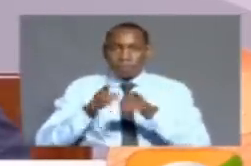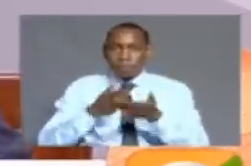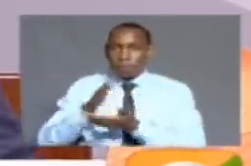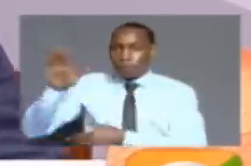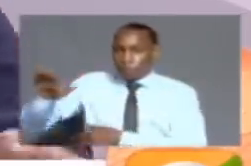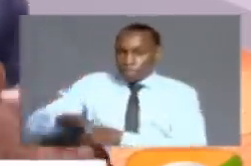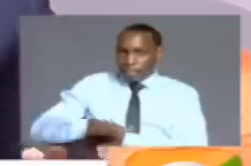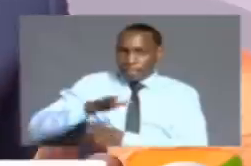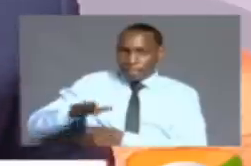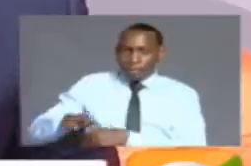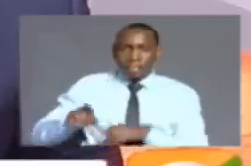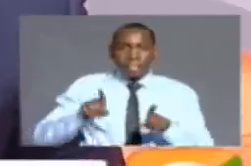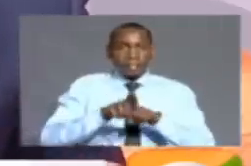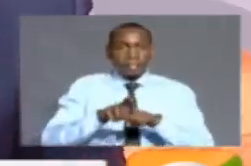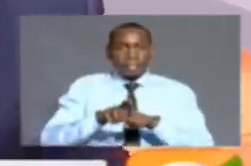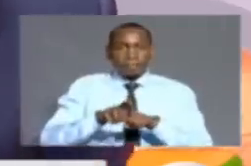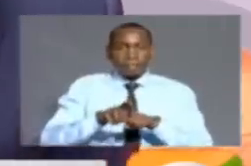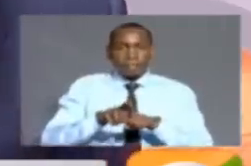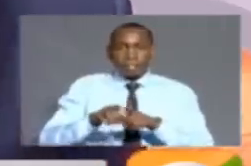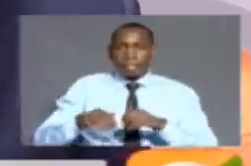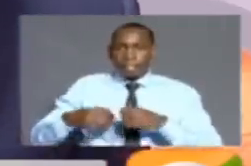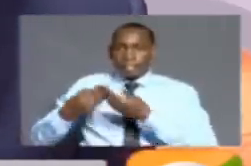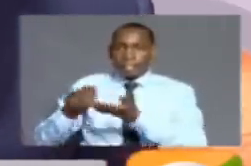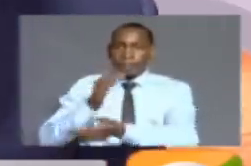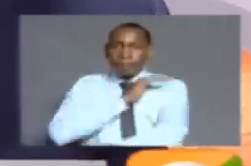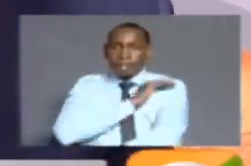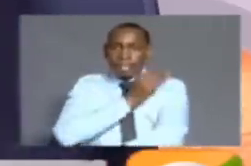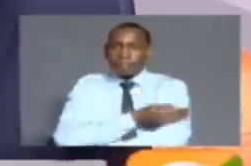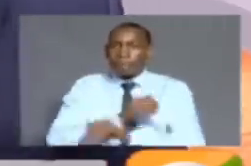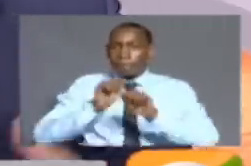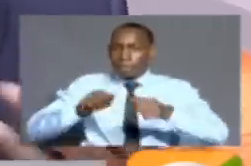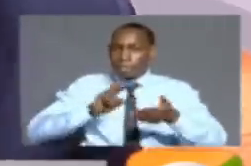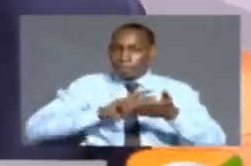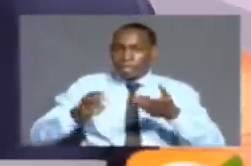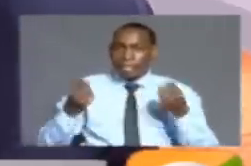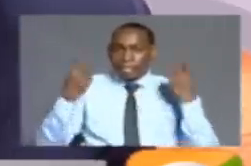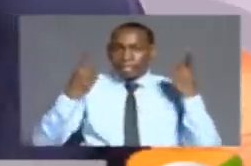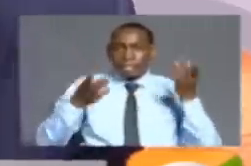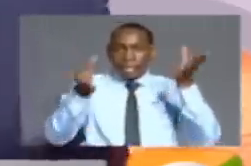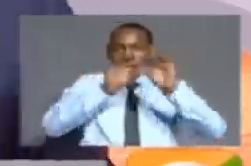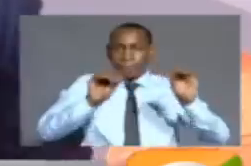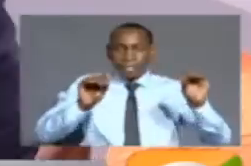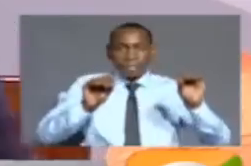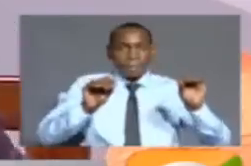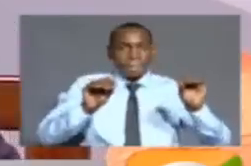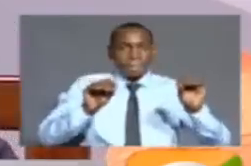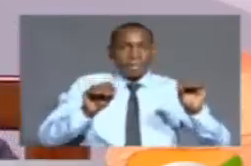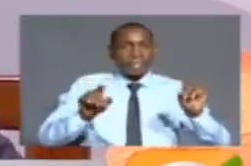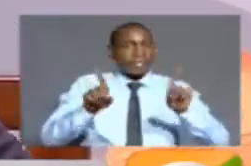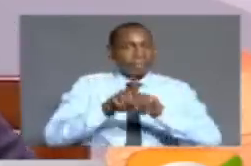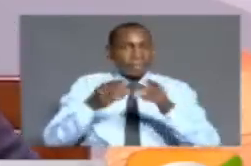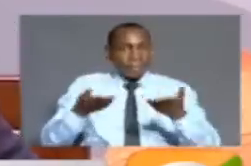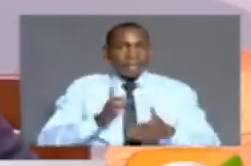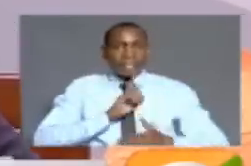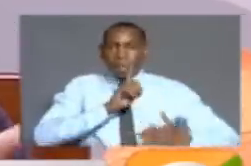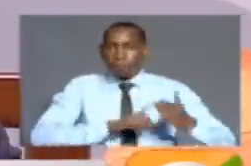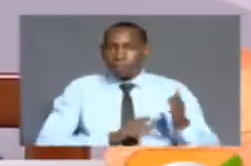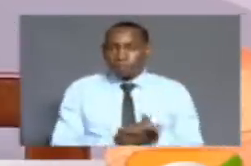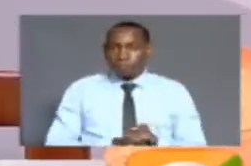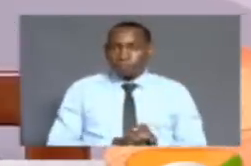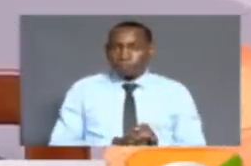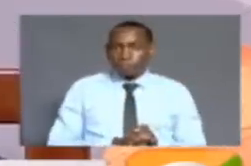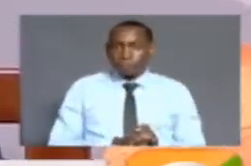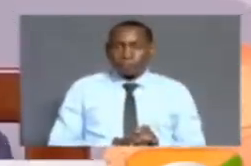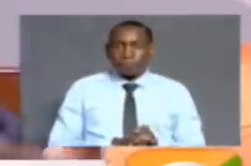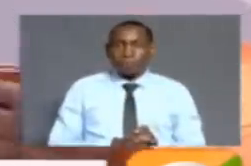and please let us build the capacity of the assembly so that they can be able to read and understand that budget. Even, I dare say, you know, and I stand